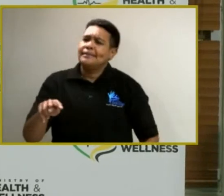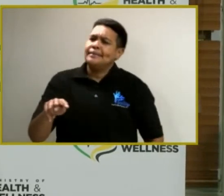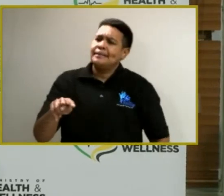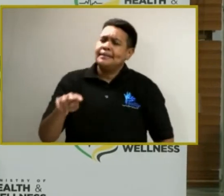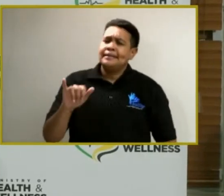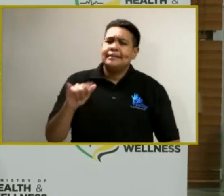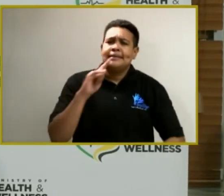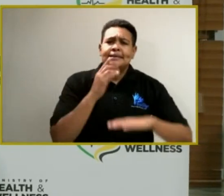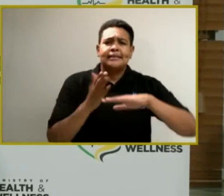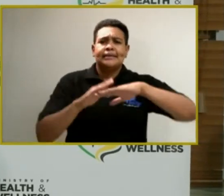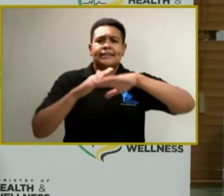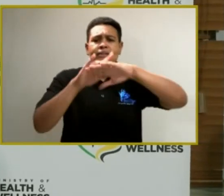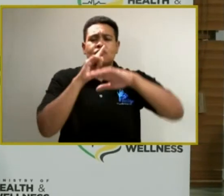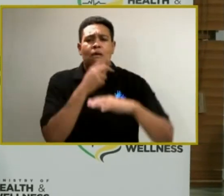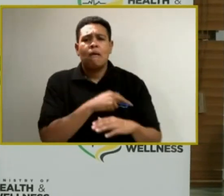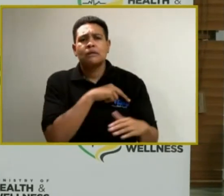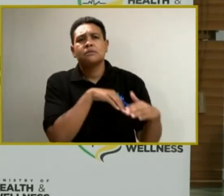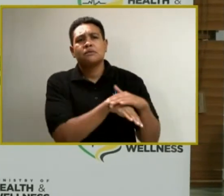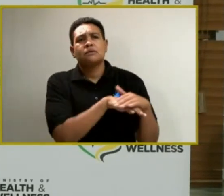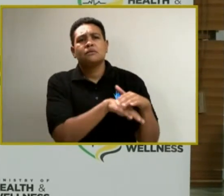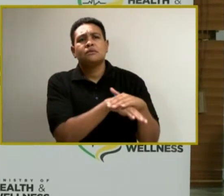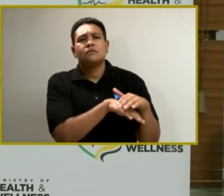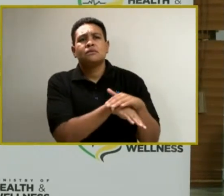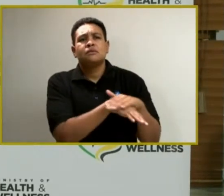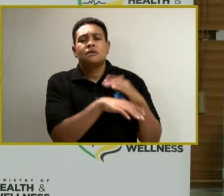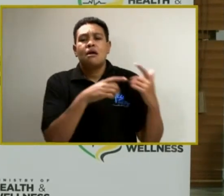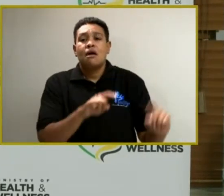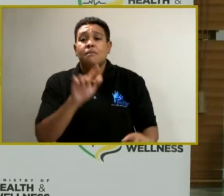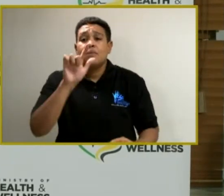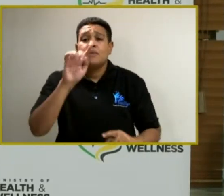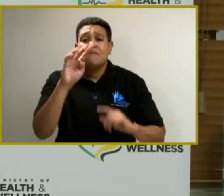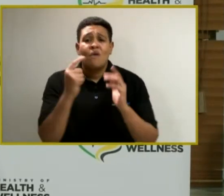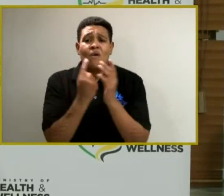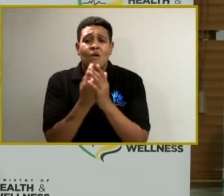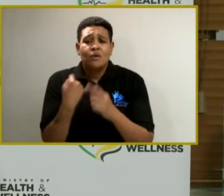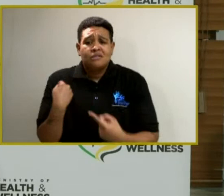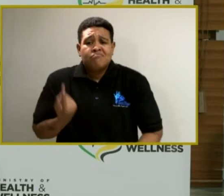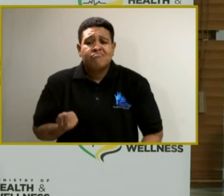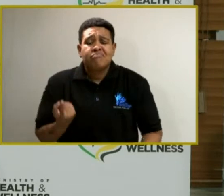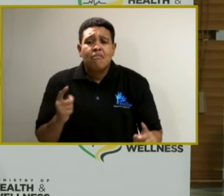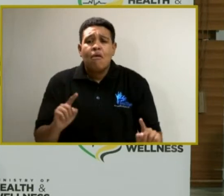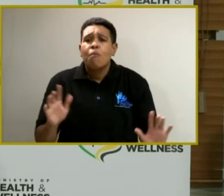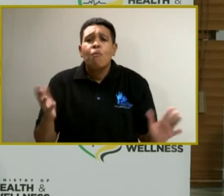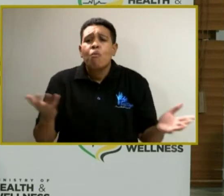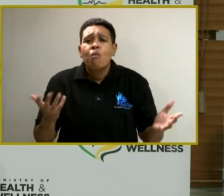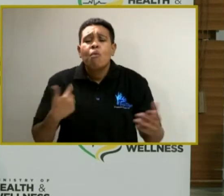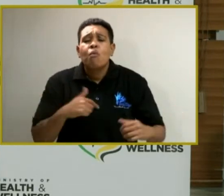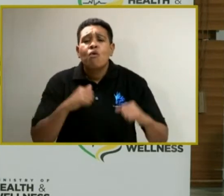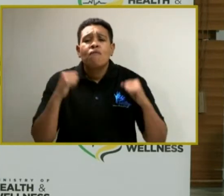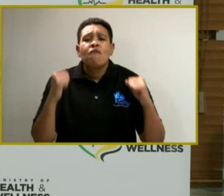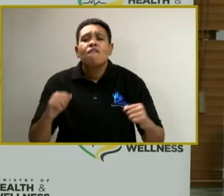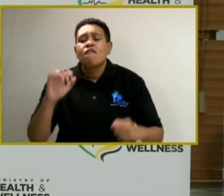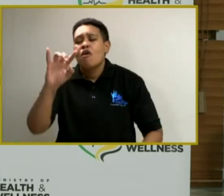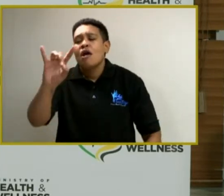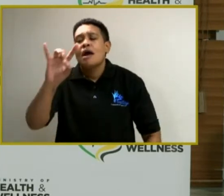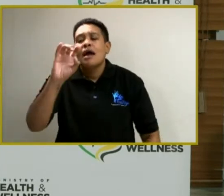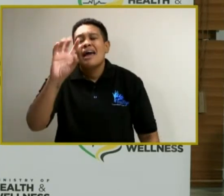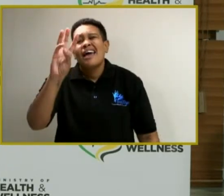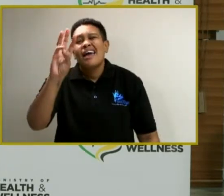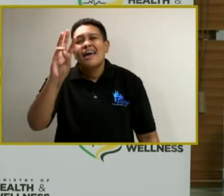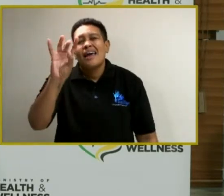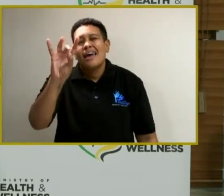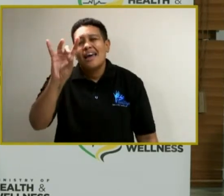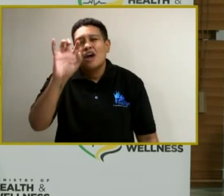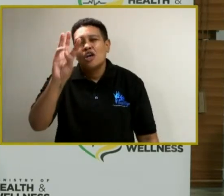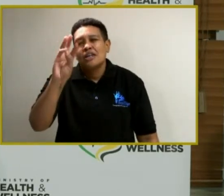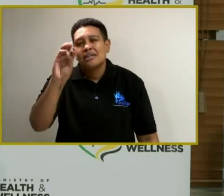in hospitalization. In the last 24 hours, we have confirmed 860